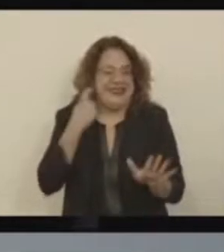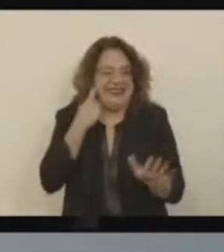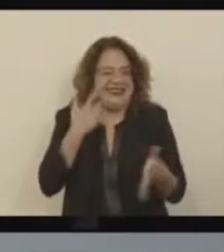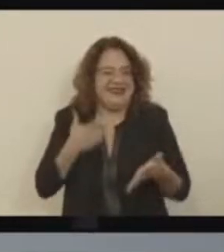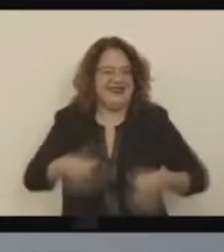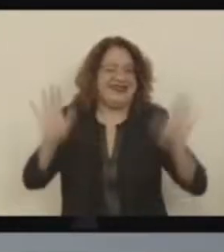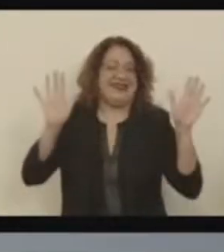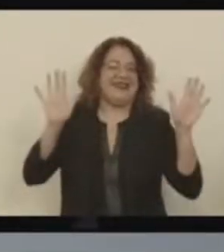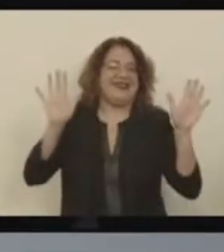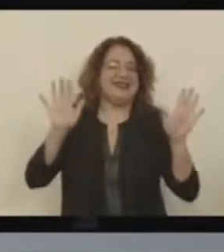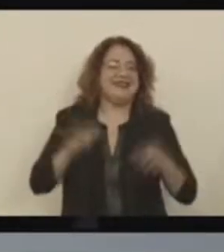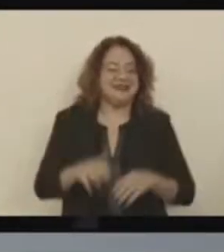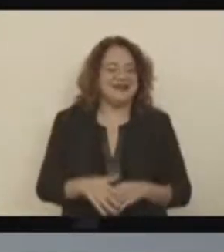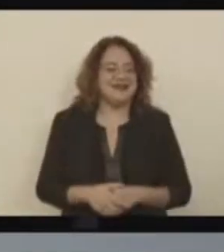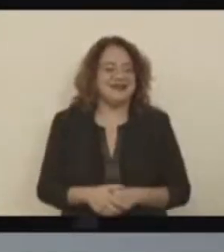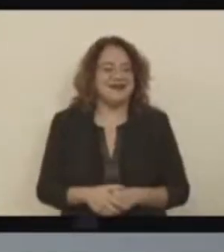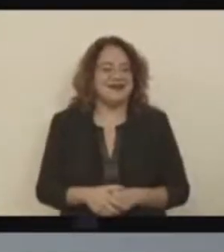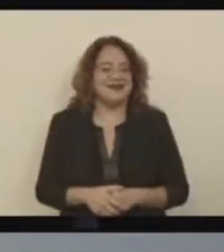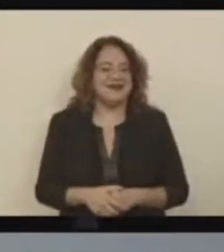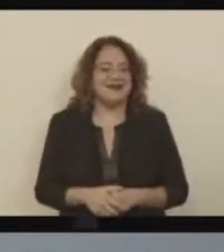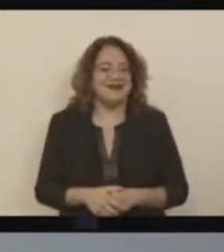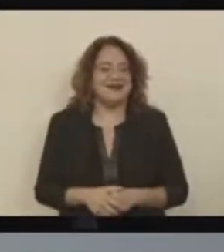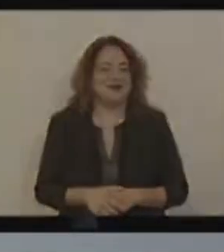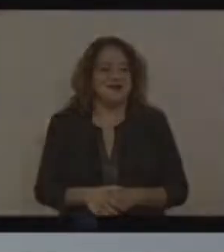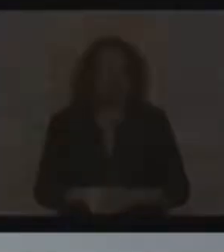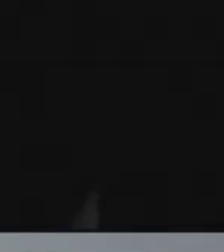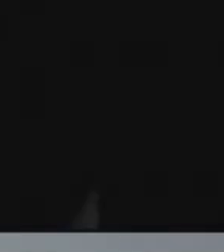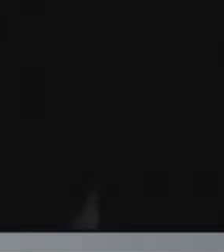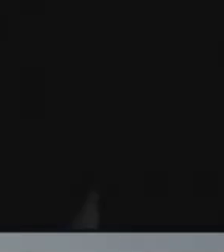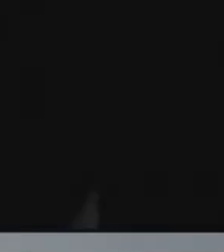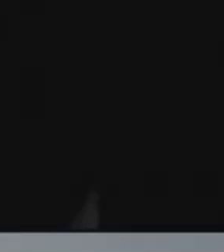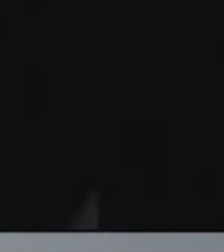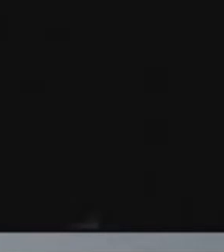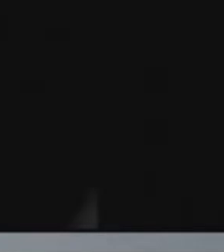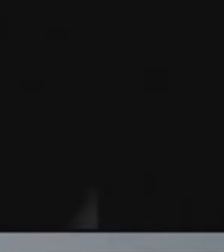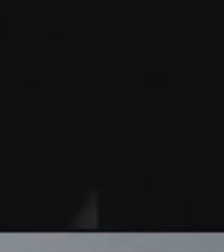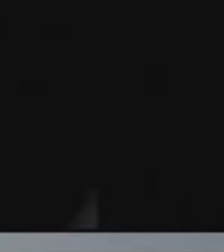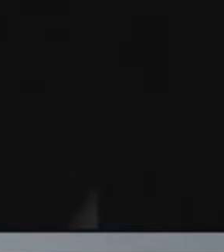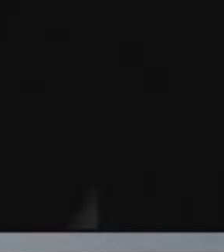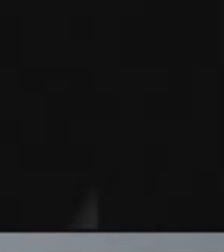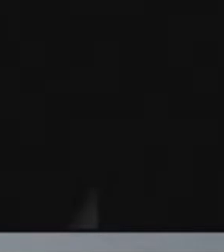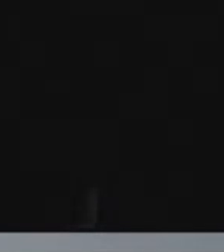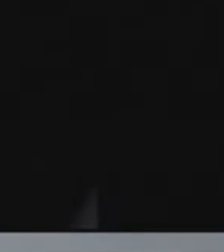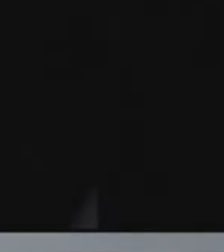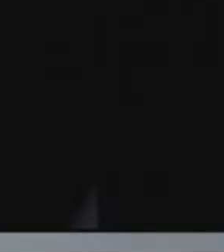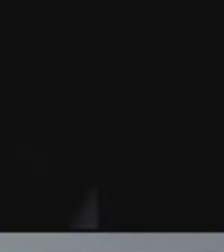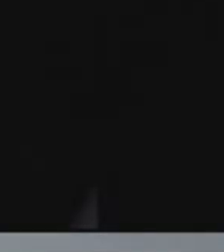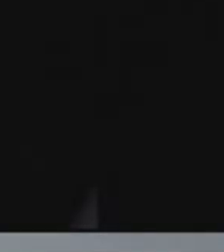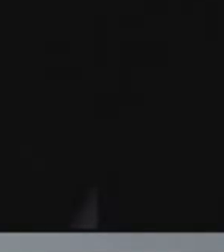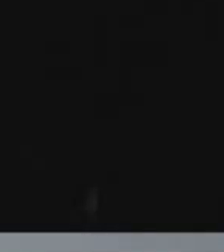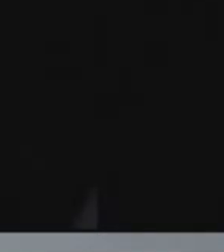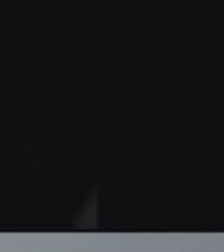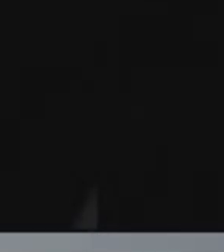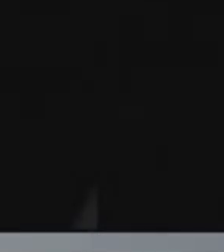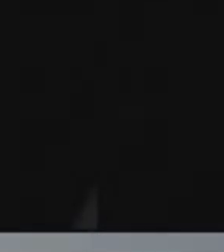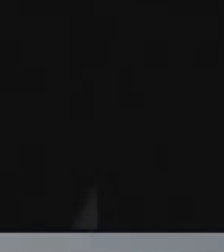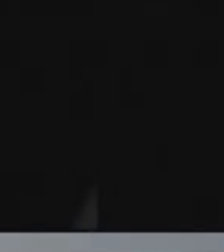Cosmic Go orbit base. Stage 1 burn nominal. Verified stage 1 burn is nominal. Max Alpha is complete.